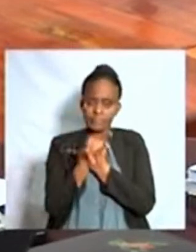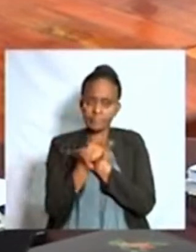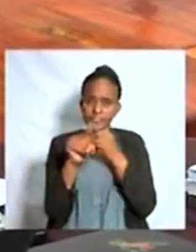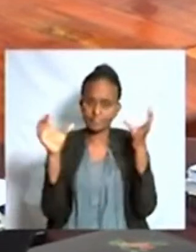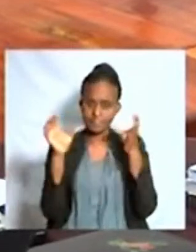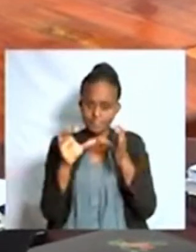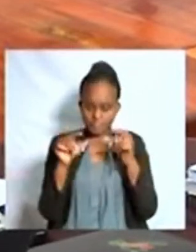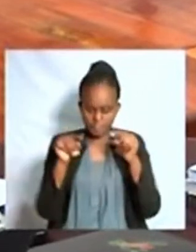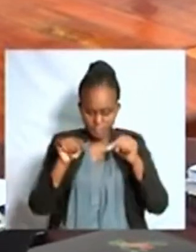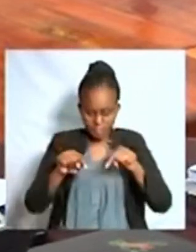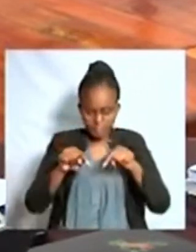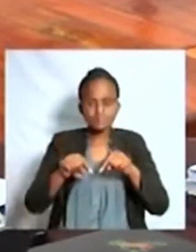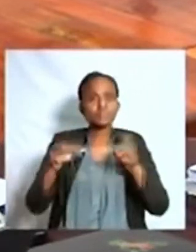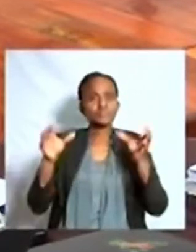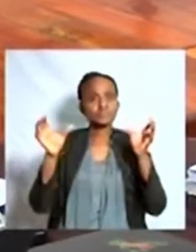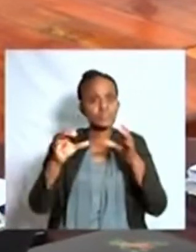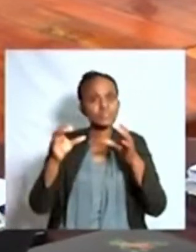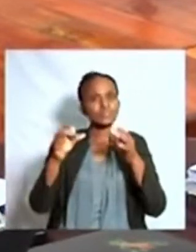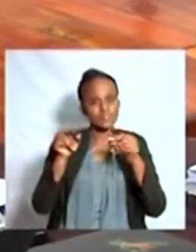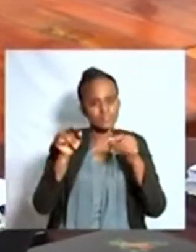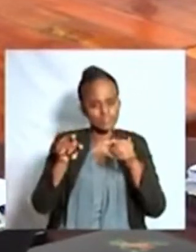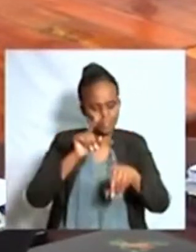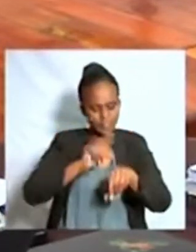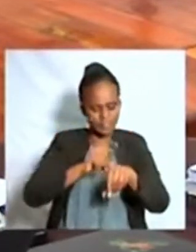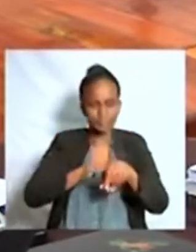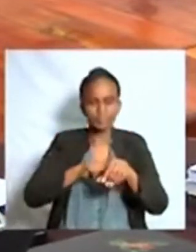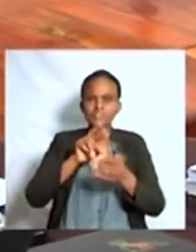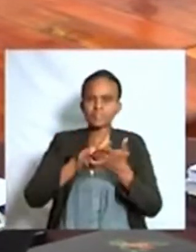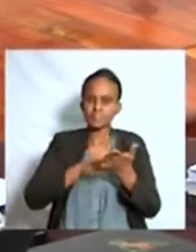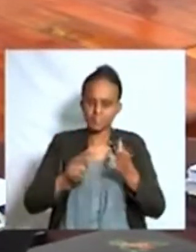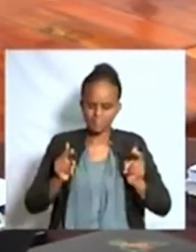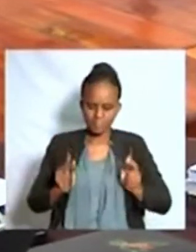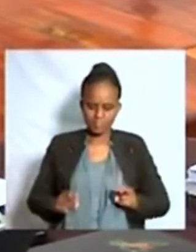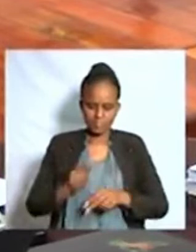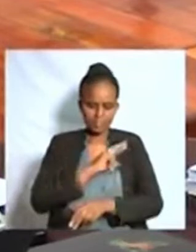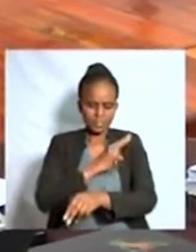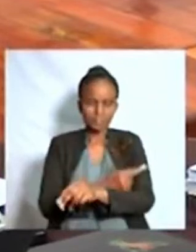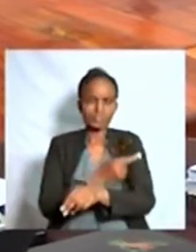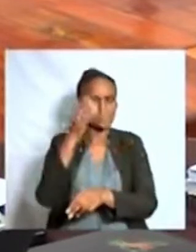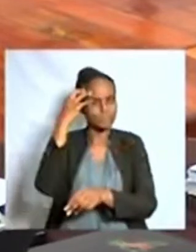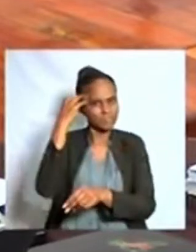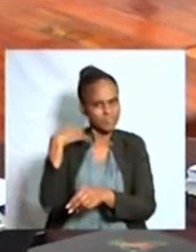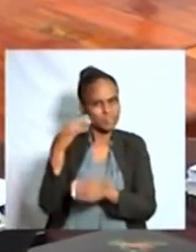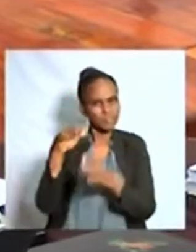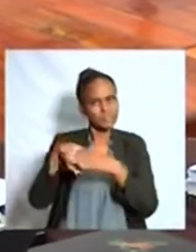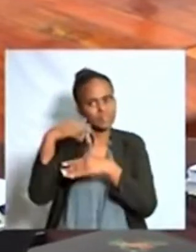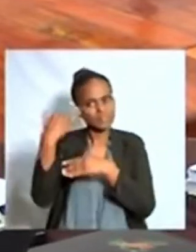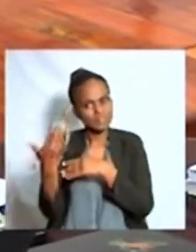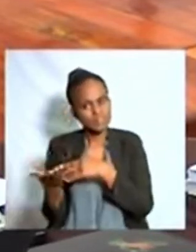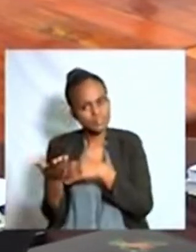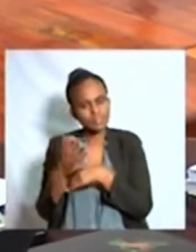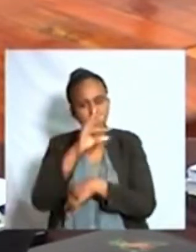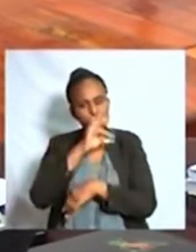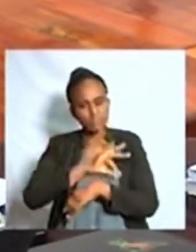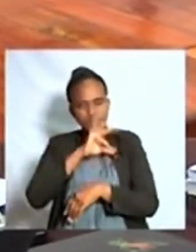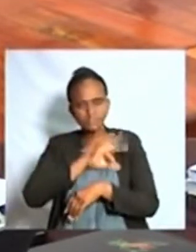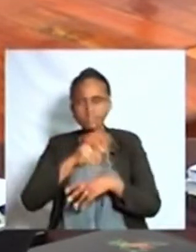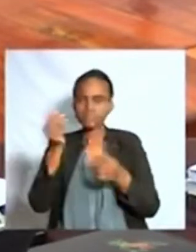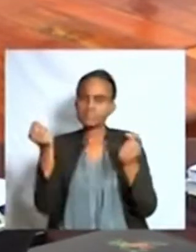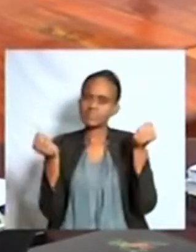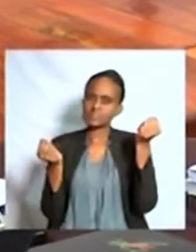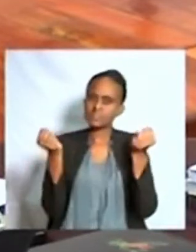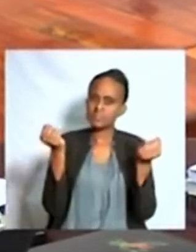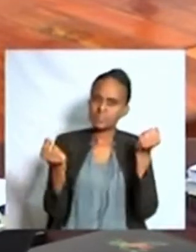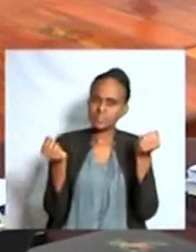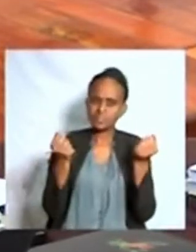committee, the Council is ensuring the timely reporting of human resource matters. For officers falling outside the above salary scales, the Council is in